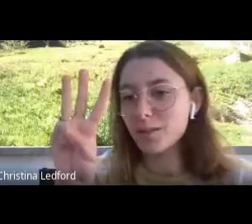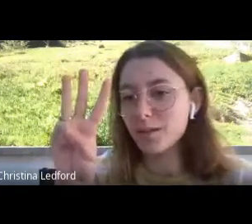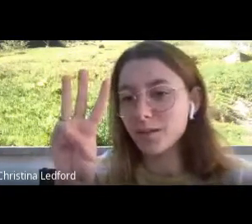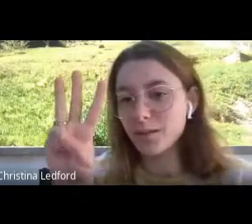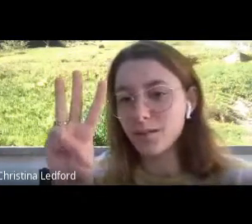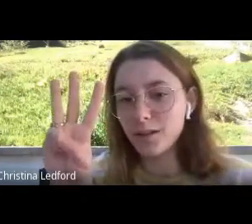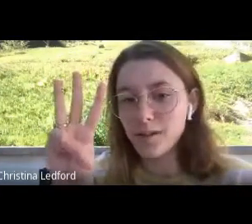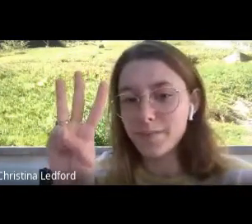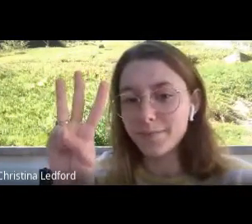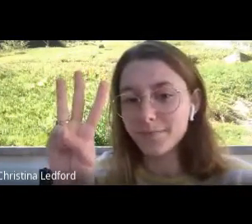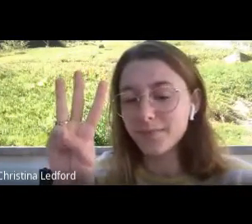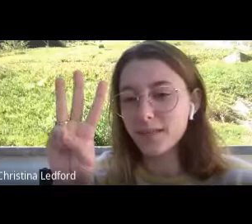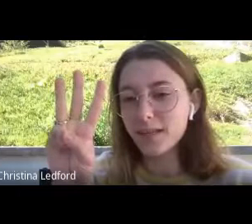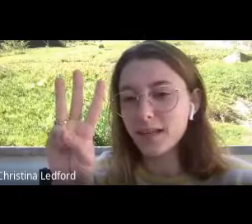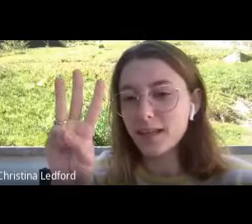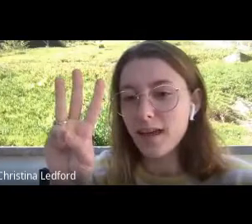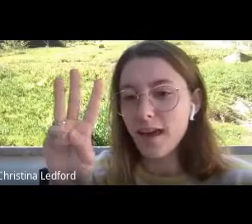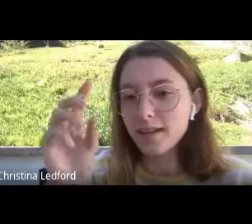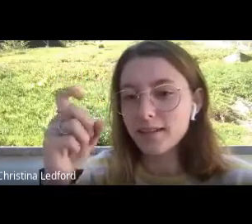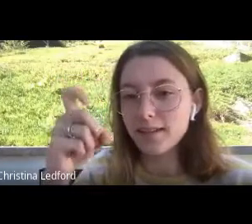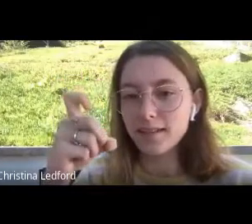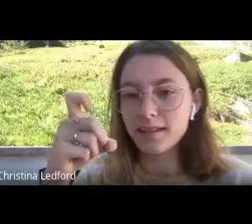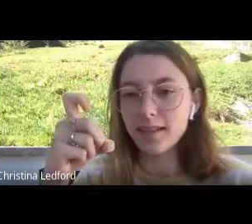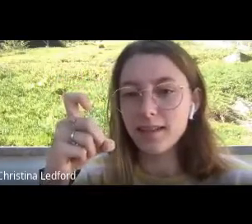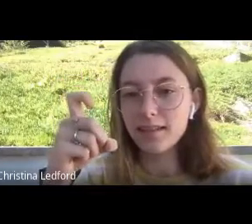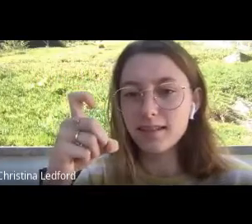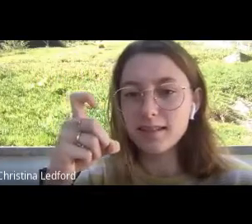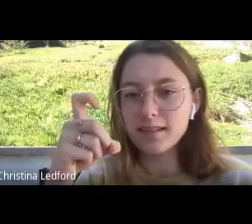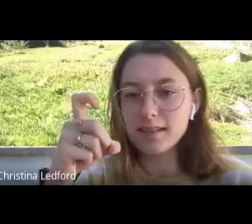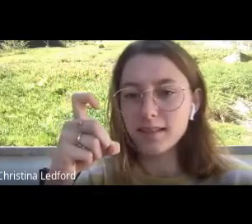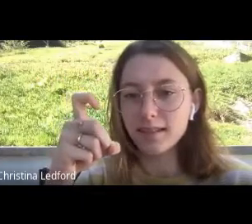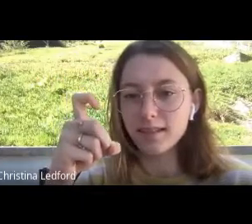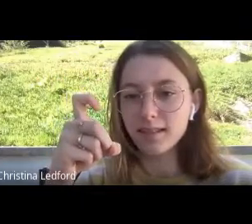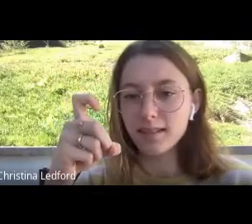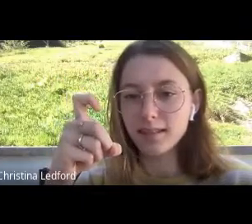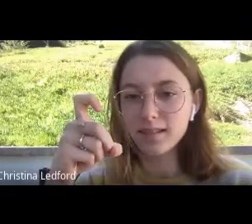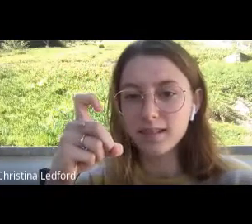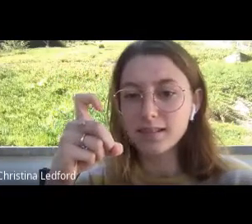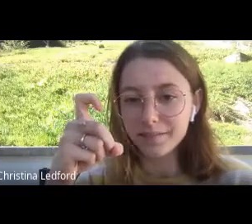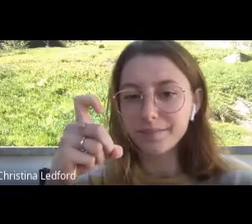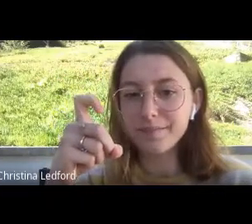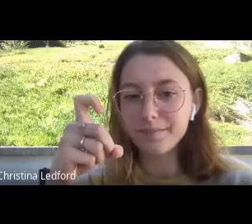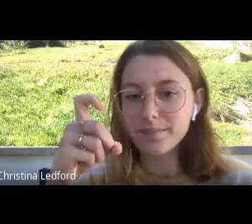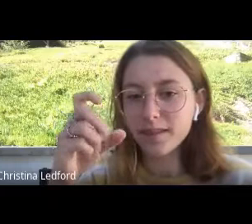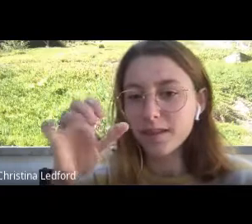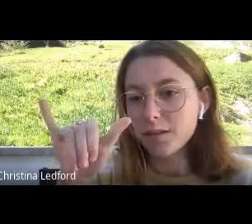W is you put your 3rd finger up. X is like this.